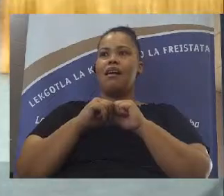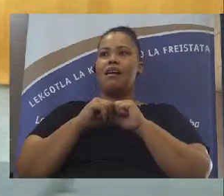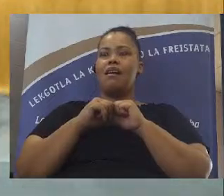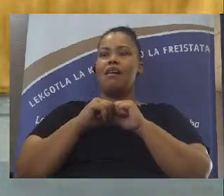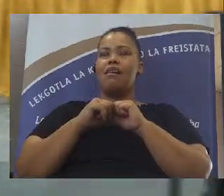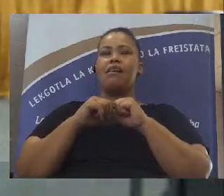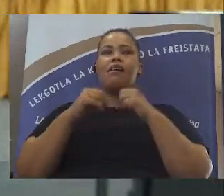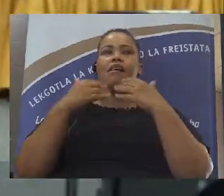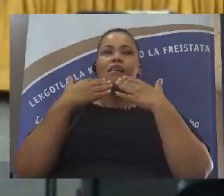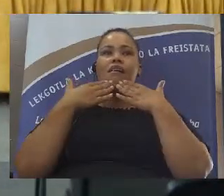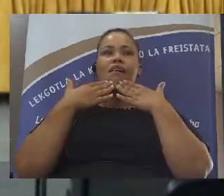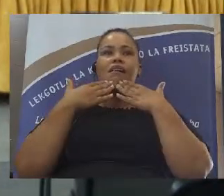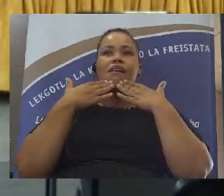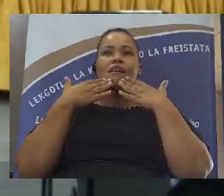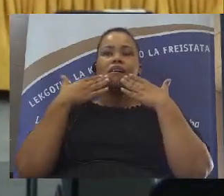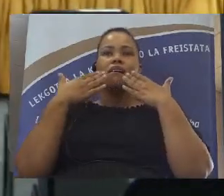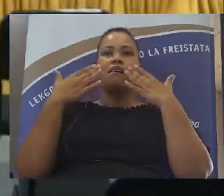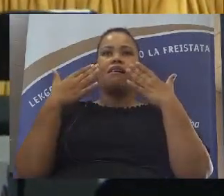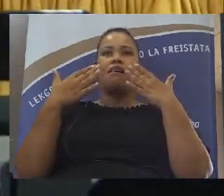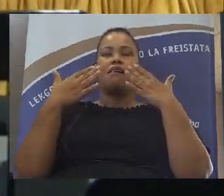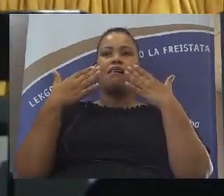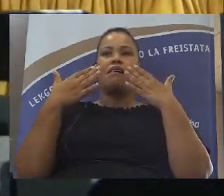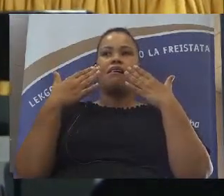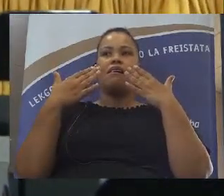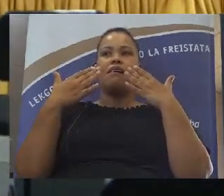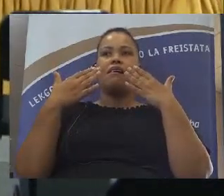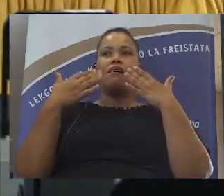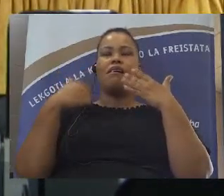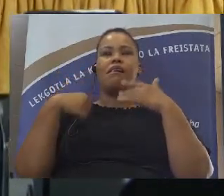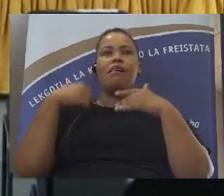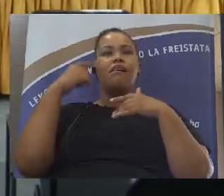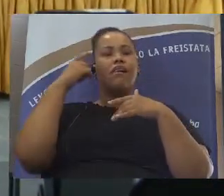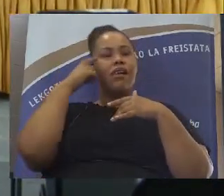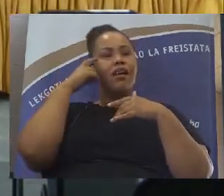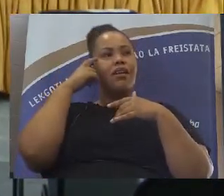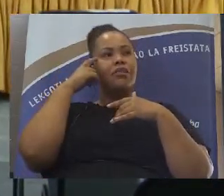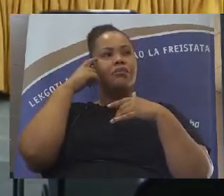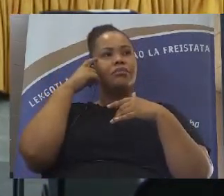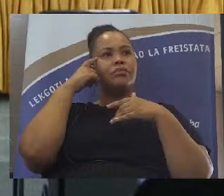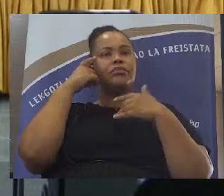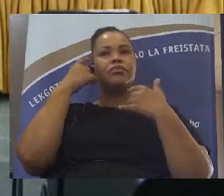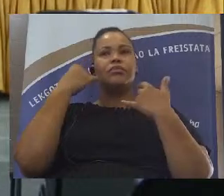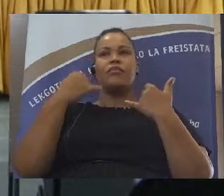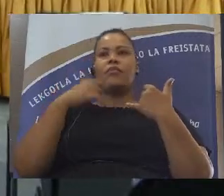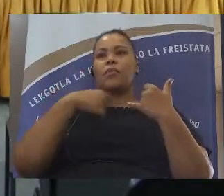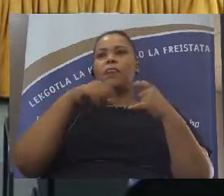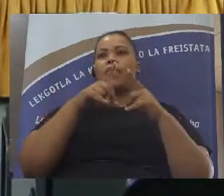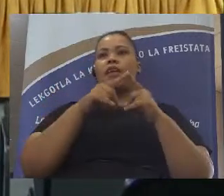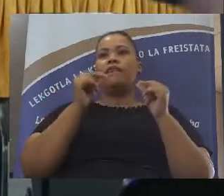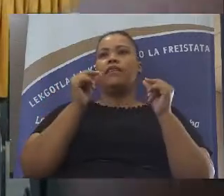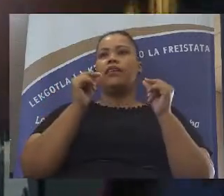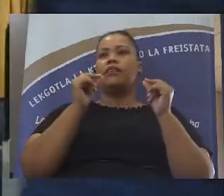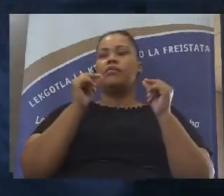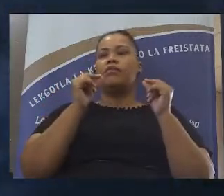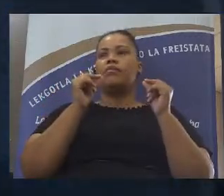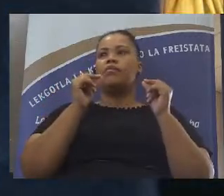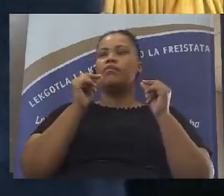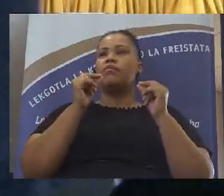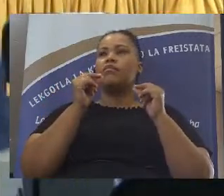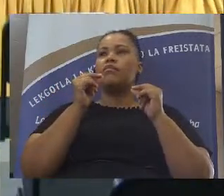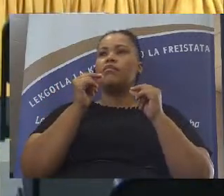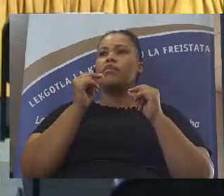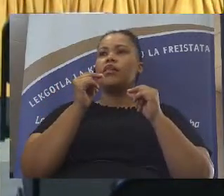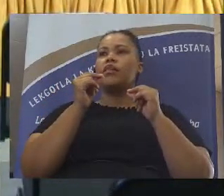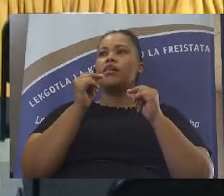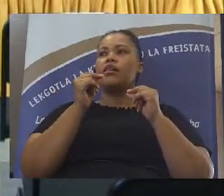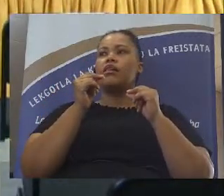Ke a leboha. Ke nahana hore taba tsa rona di fella mona. A ke tsebe hore bomme